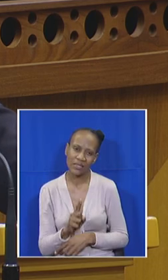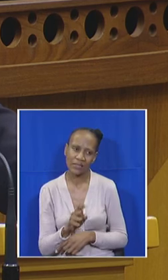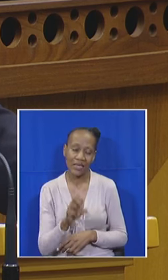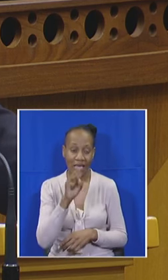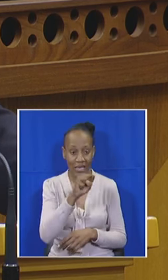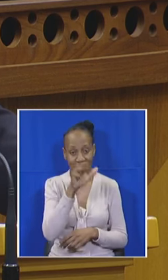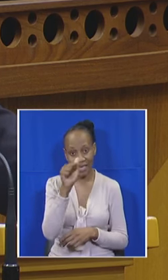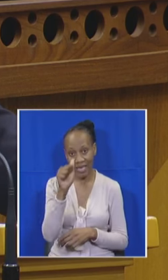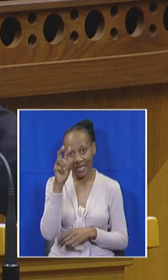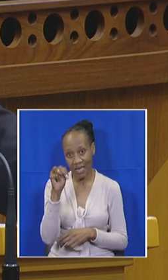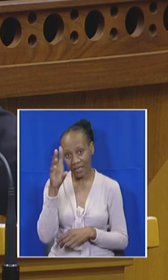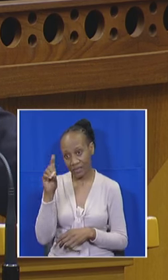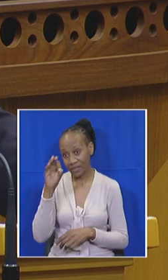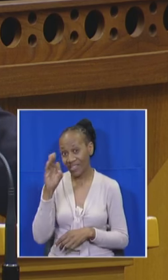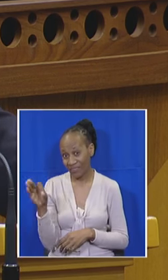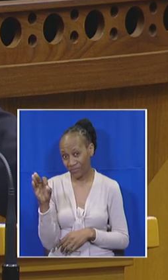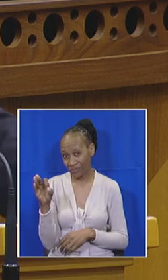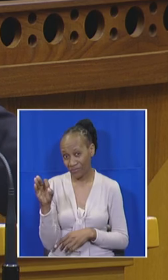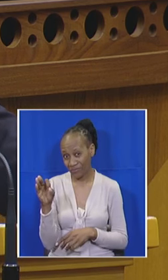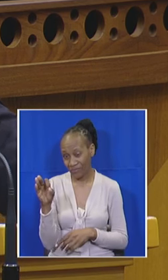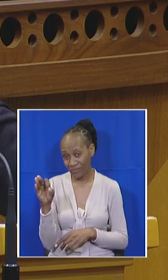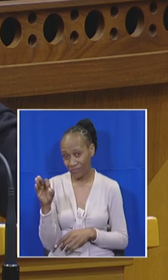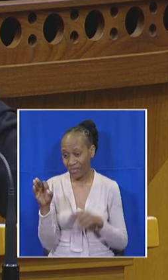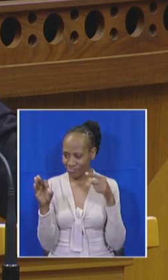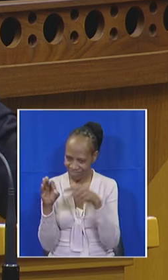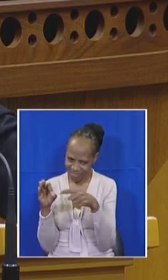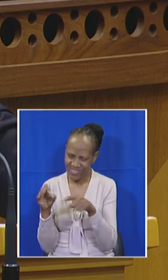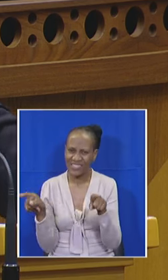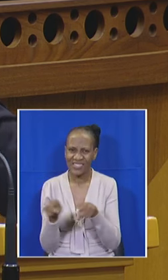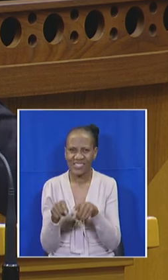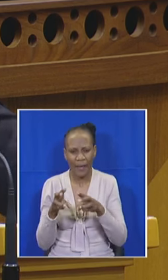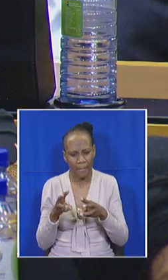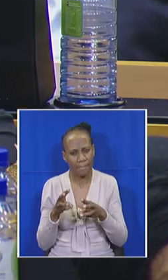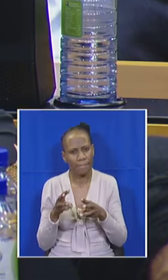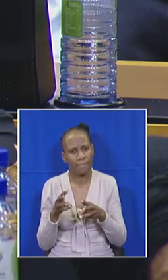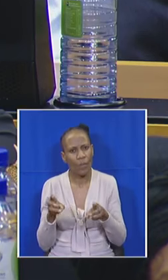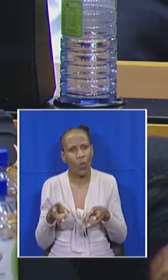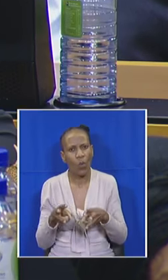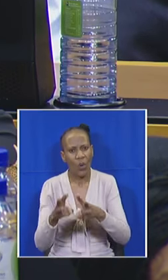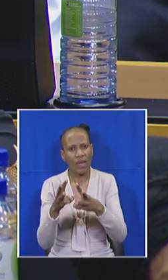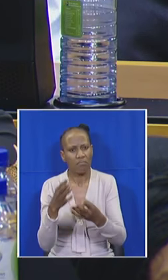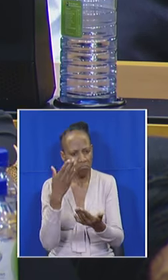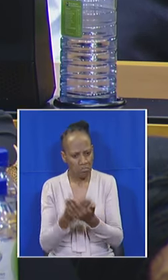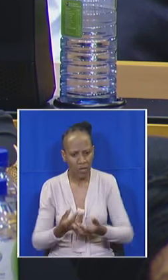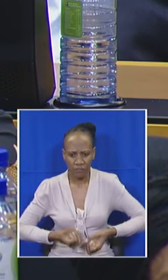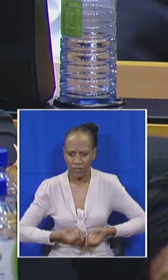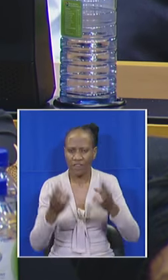Force is an instrument for peace which creates